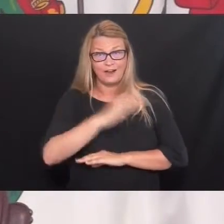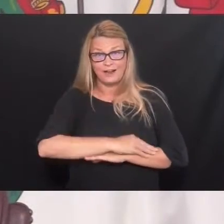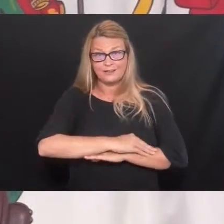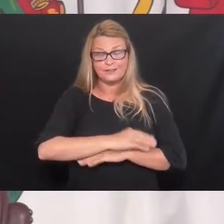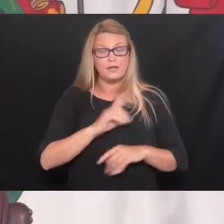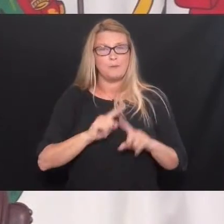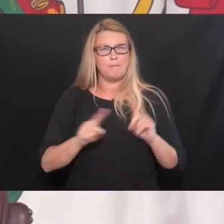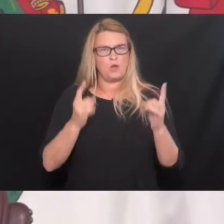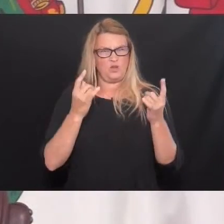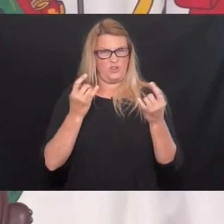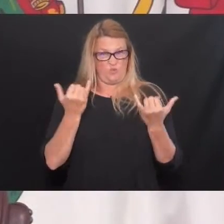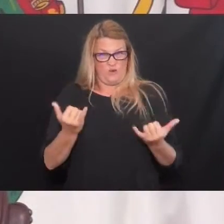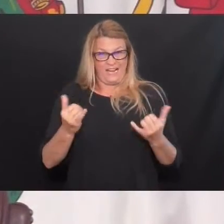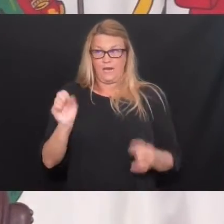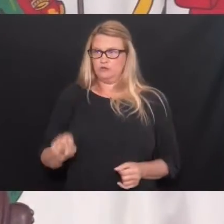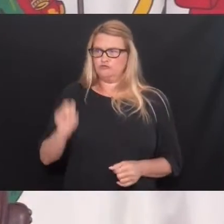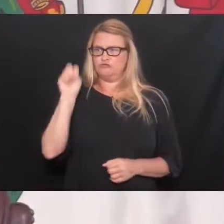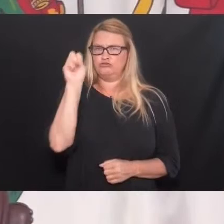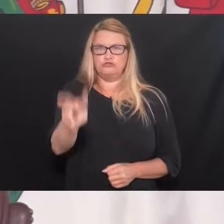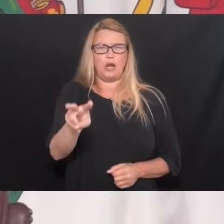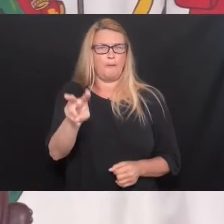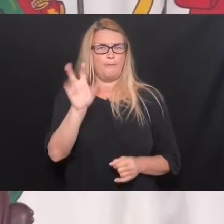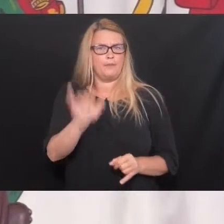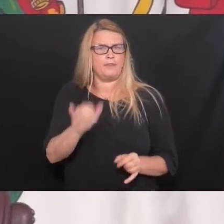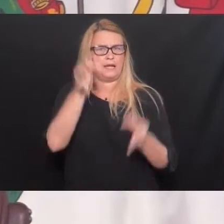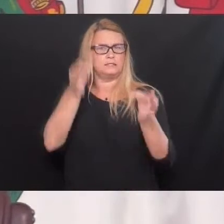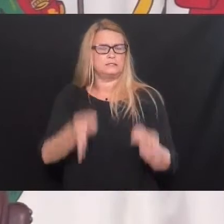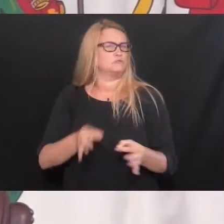got to jump right this second, but